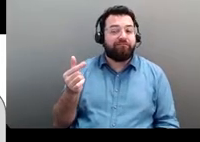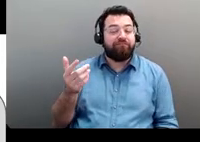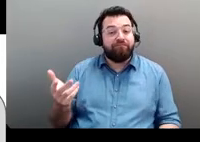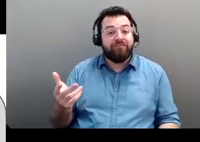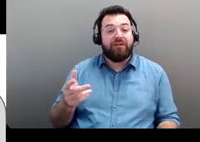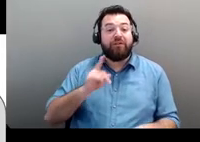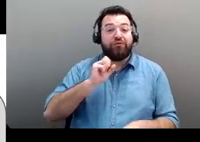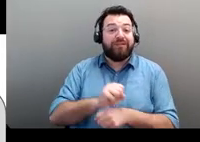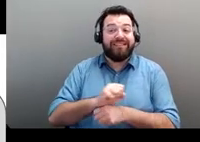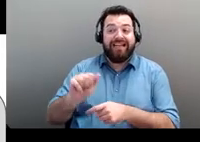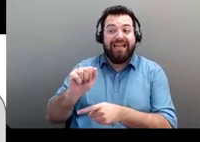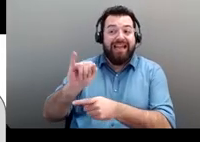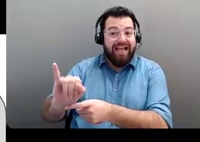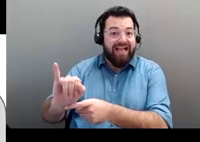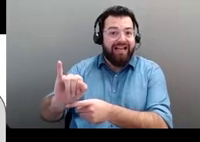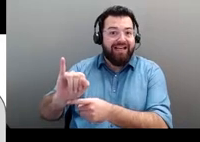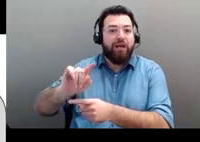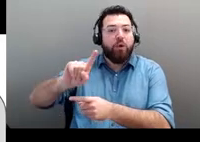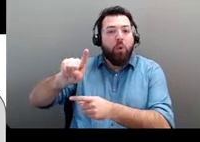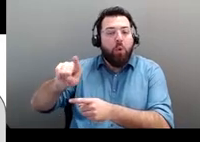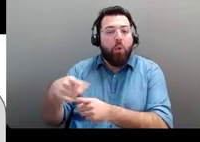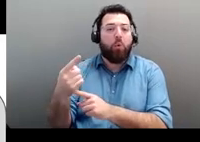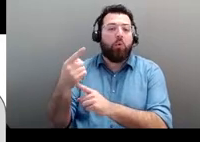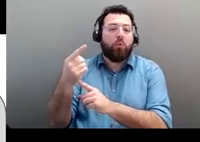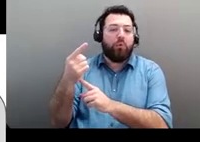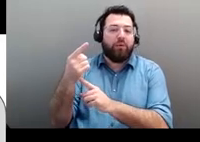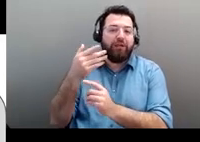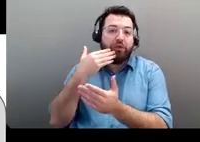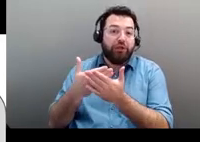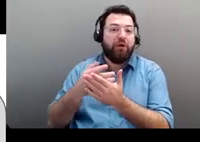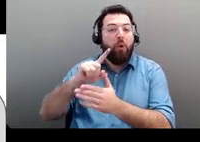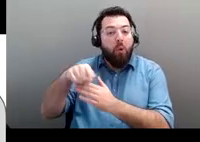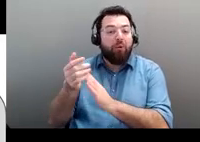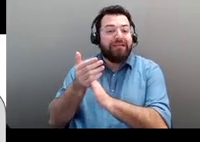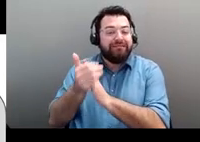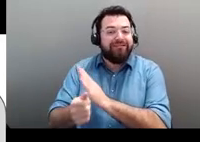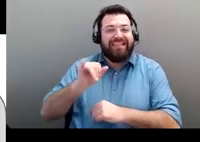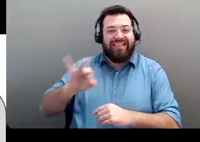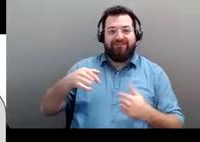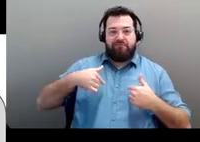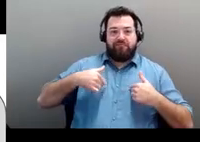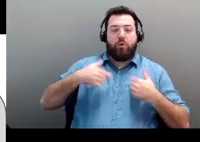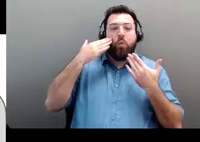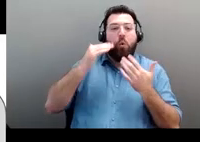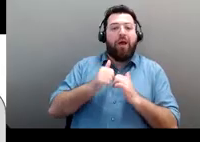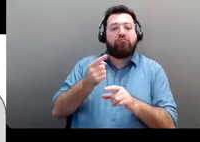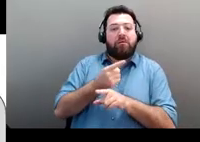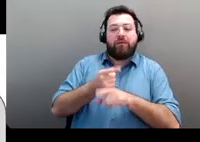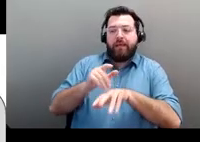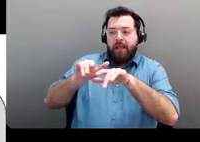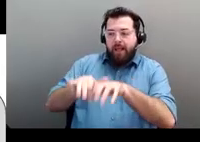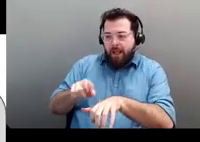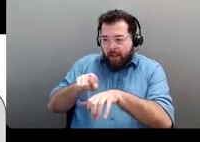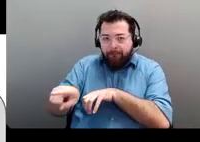as you're able to prompt it, really, because again, it's just you're the one that makes the decision to um,